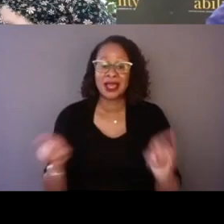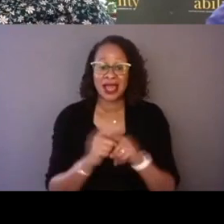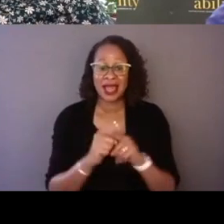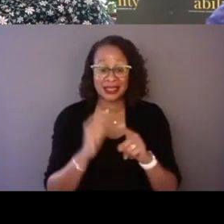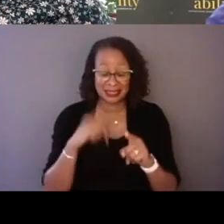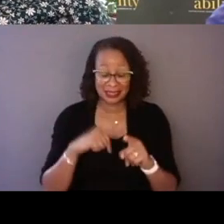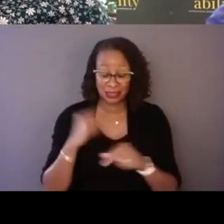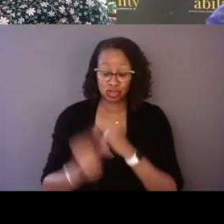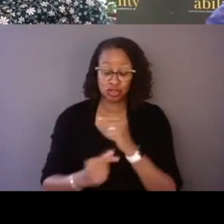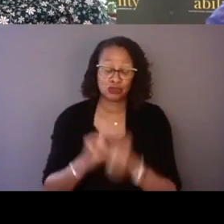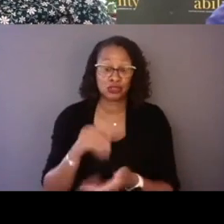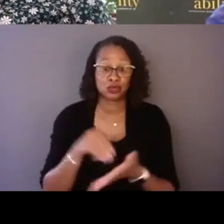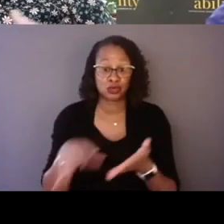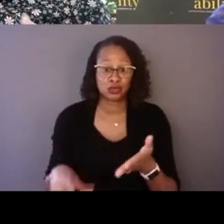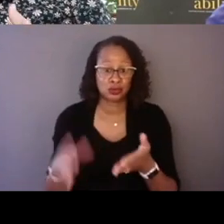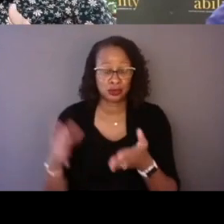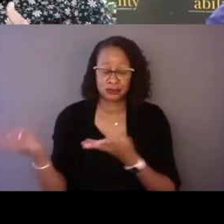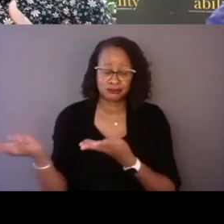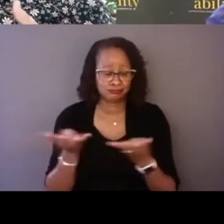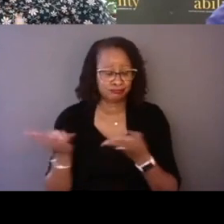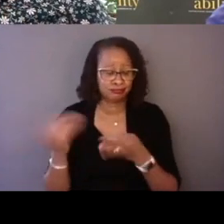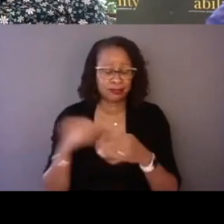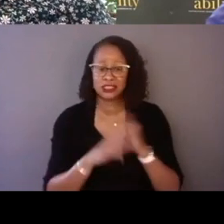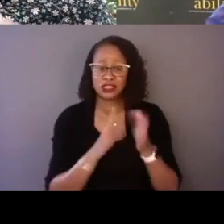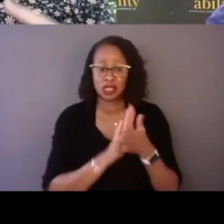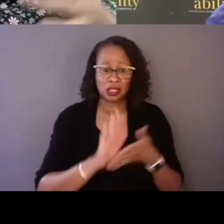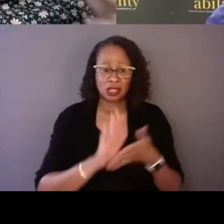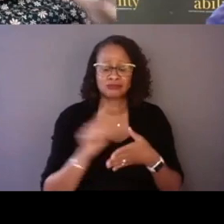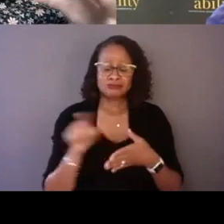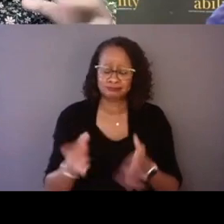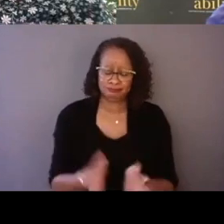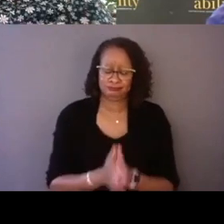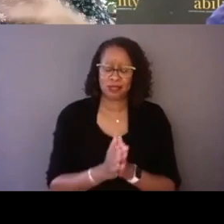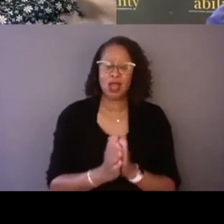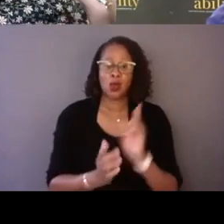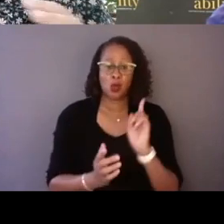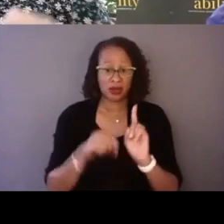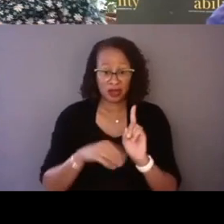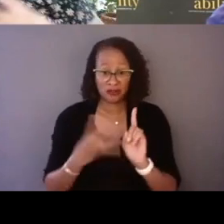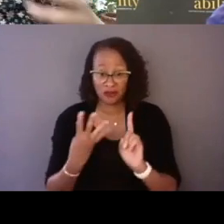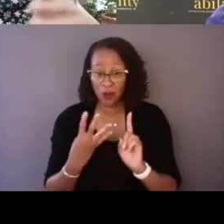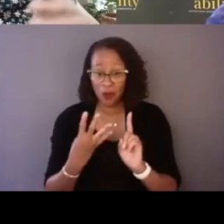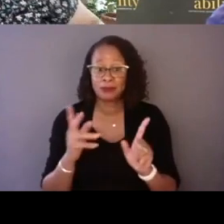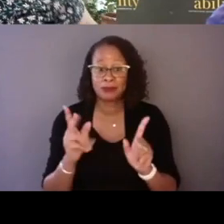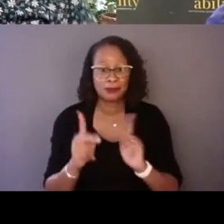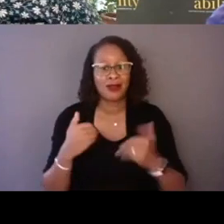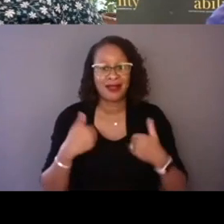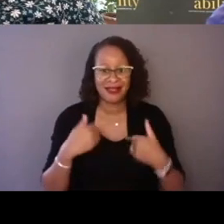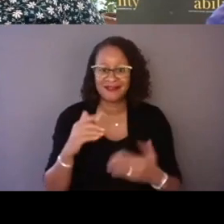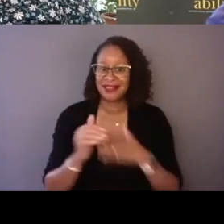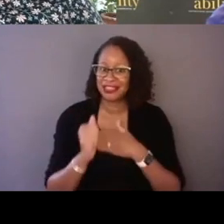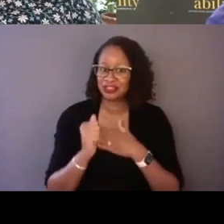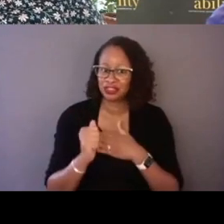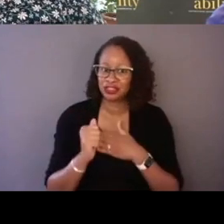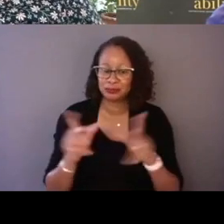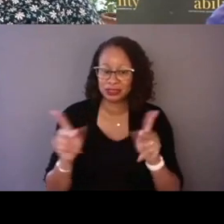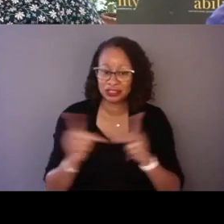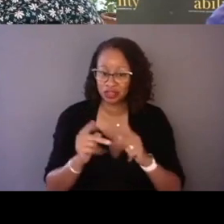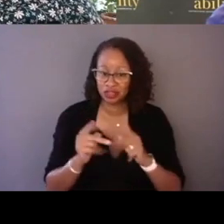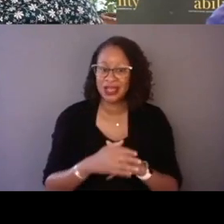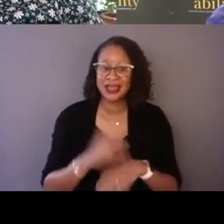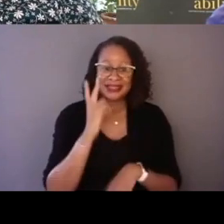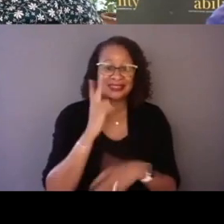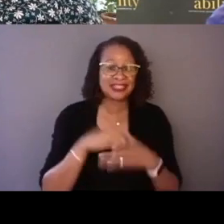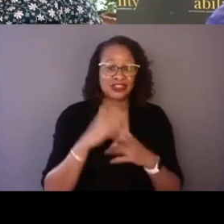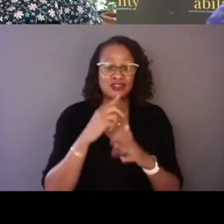generation of students are coming through, they're demanding that 1 in 4 people have leadership positions, are seen, right, in these really important